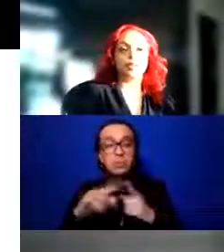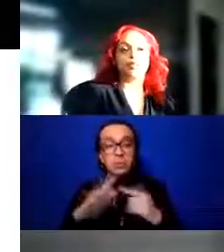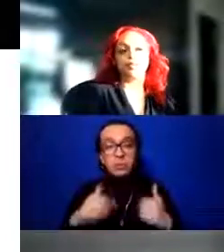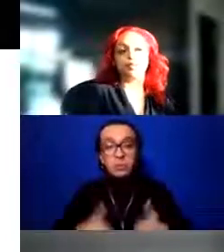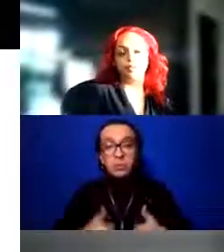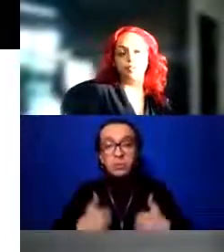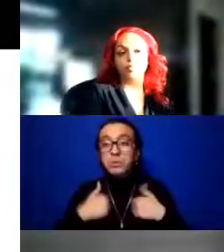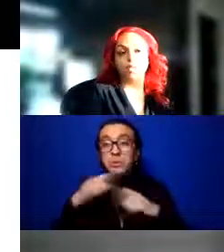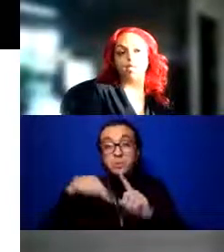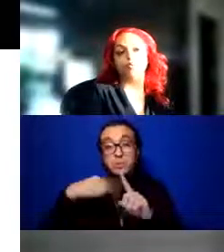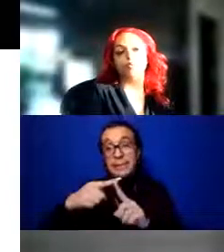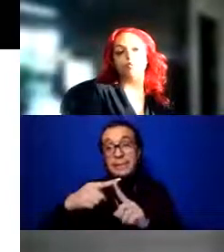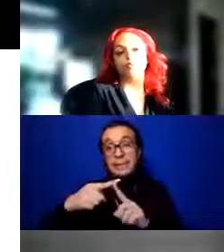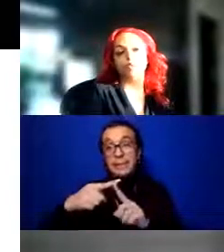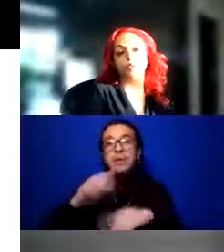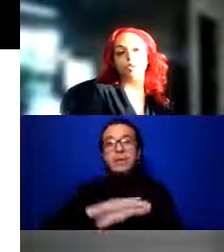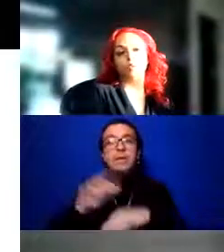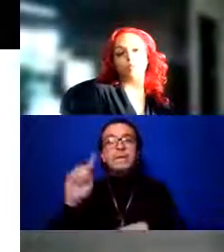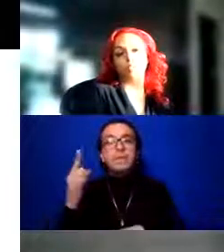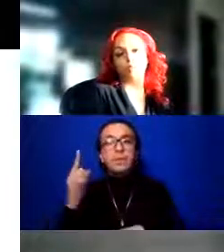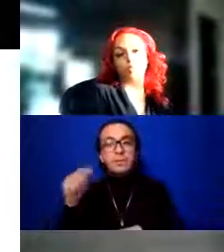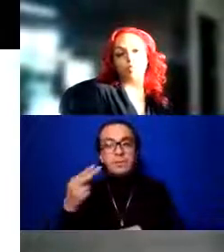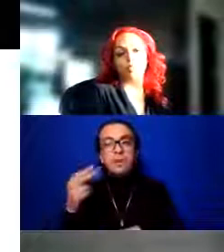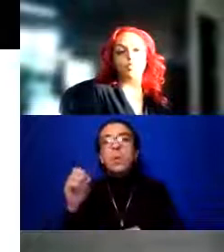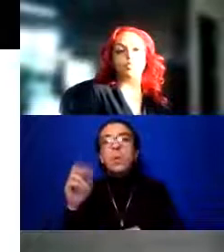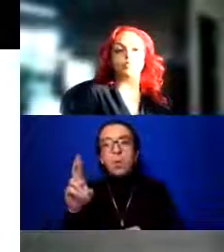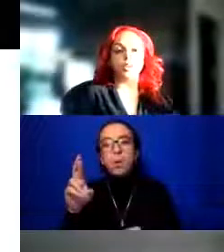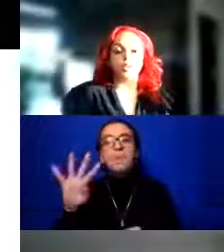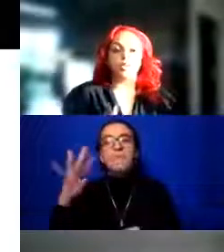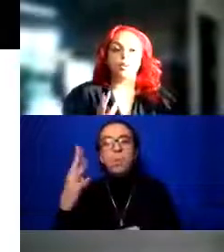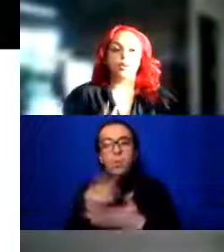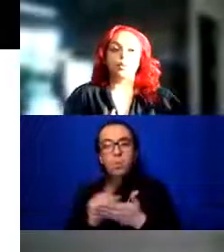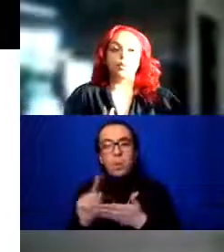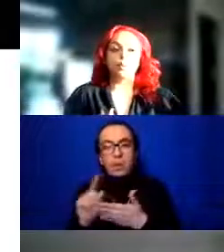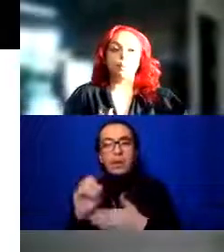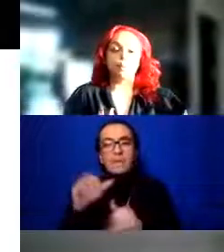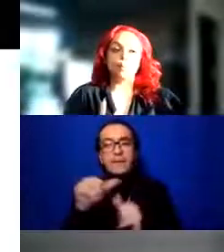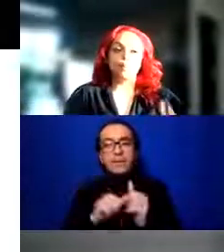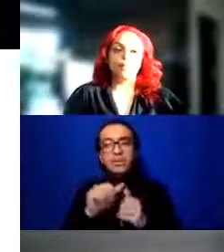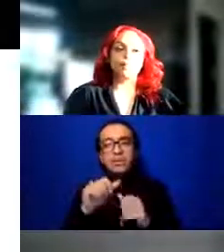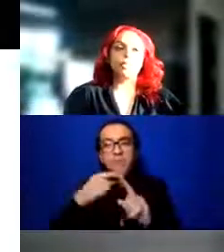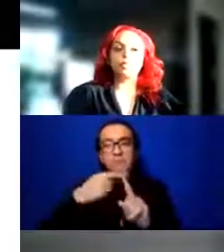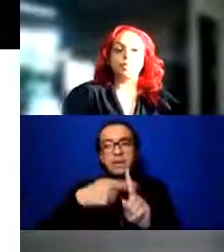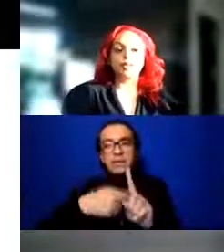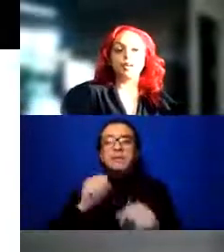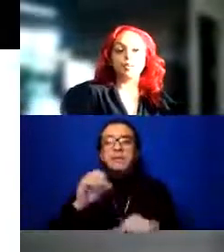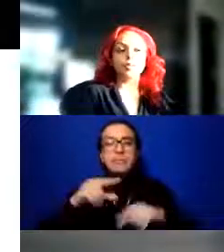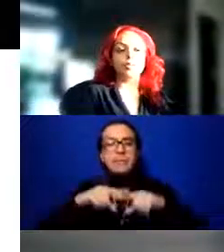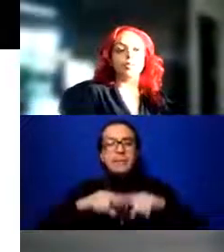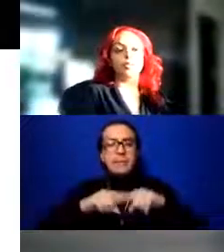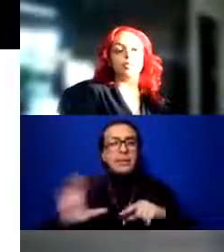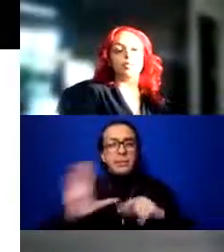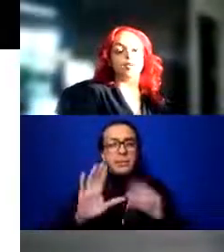provide on the 1st and or 4th week of each month. So it just varies on the meetings that are